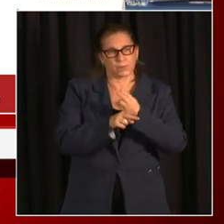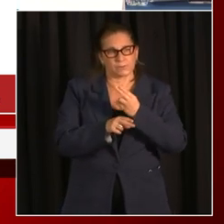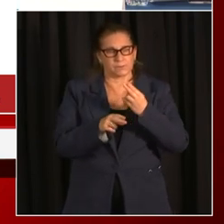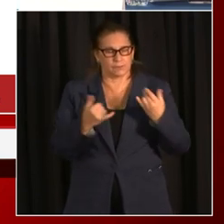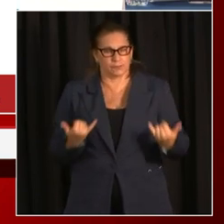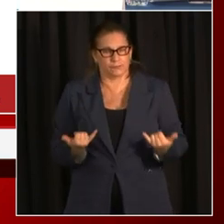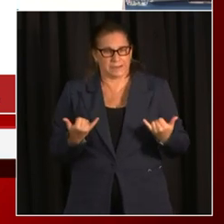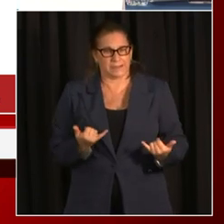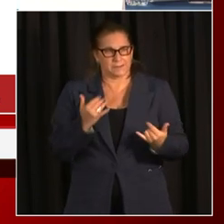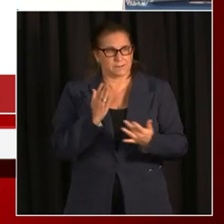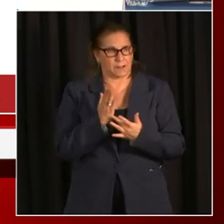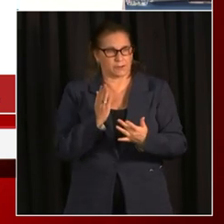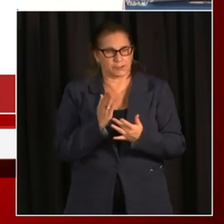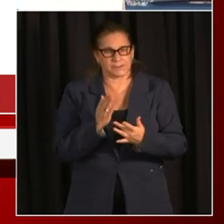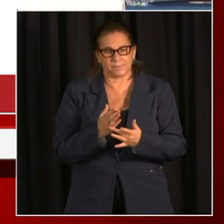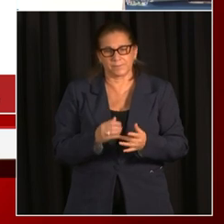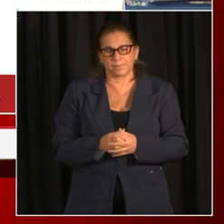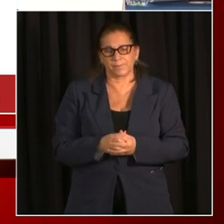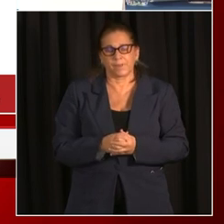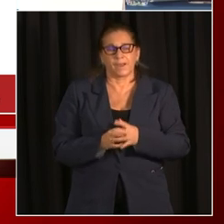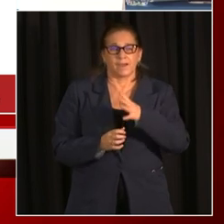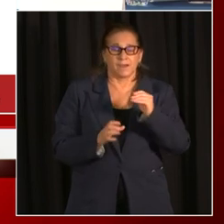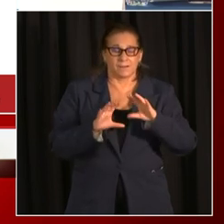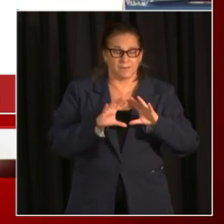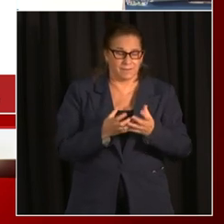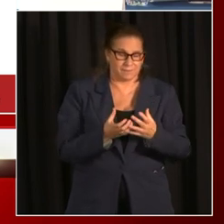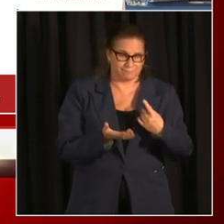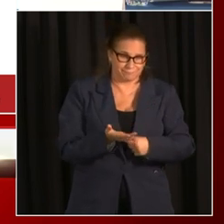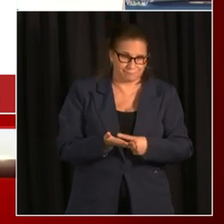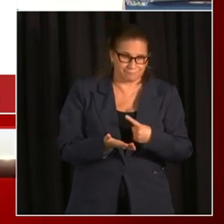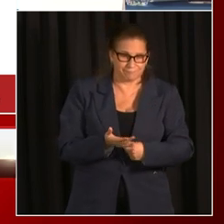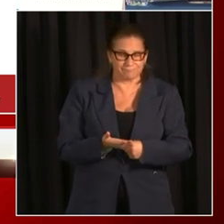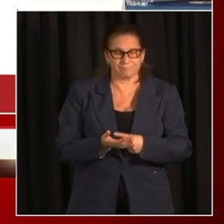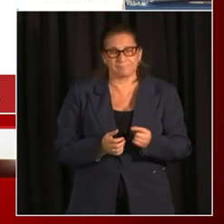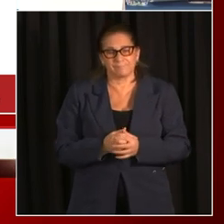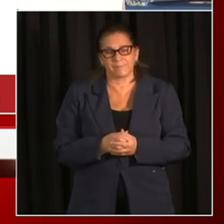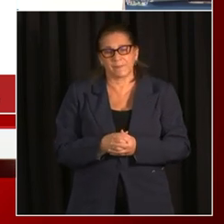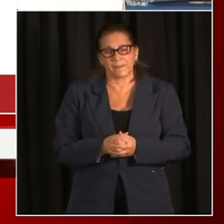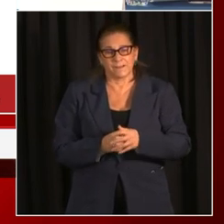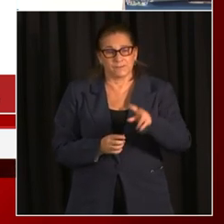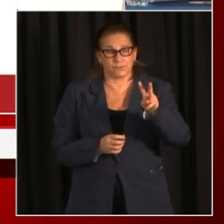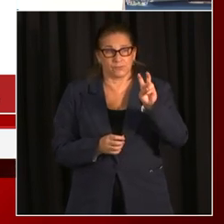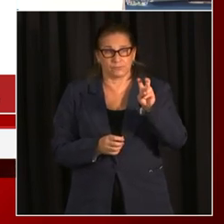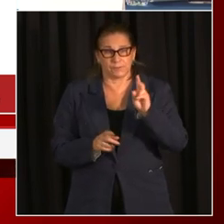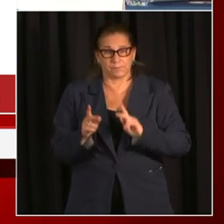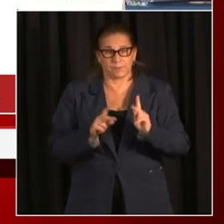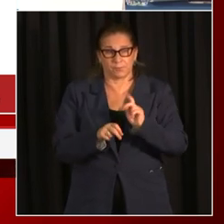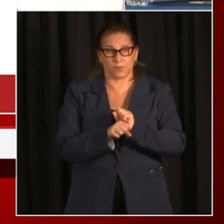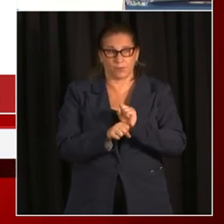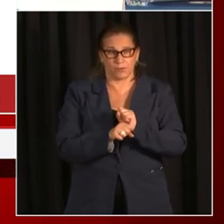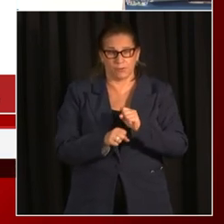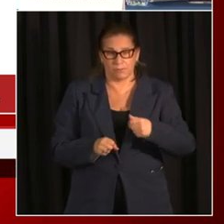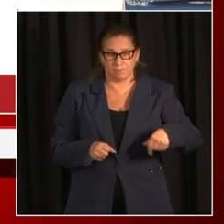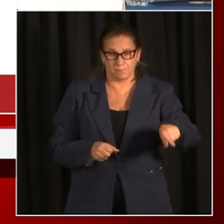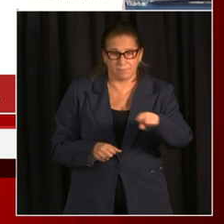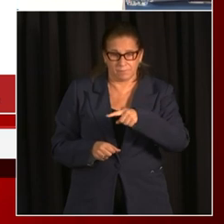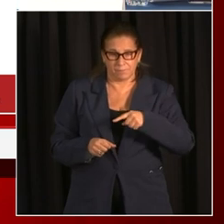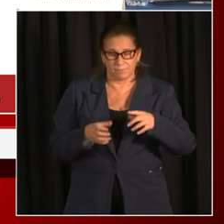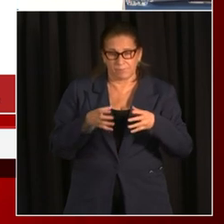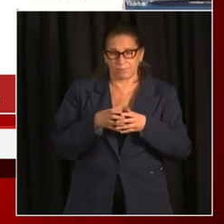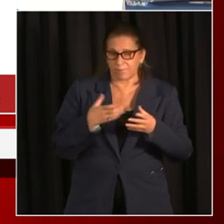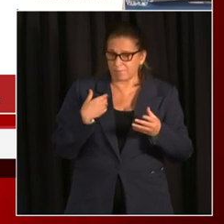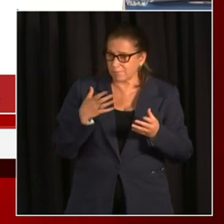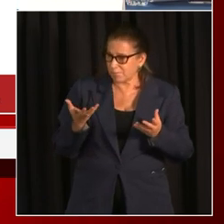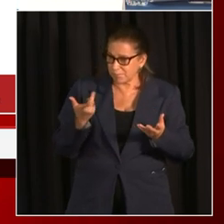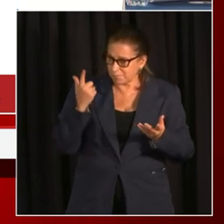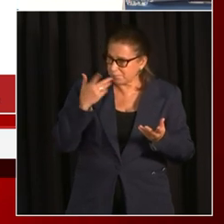lot of discussions with the staff, the 200 contact tracers who work for us. We ask them what will help you do your job better. They'll say,